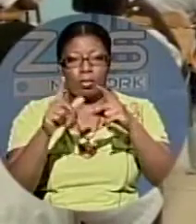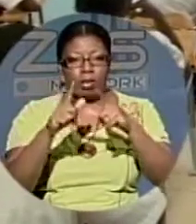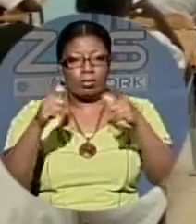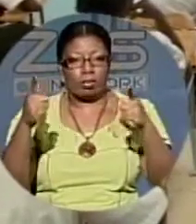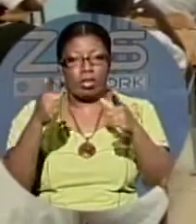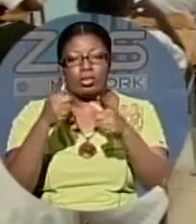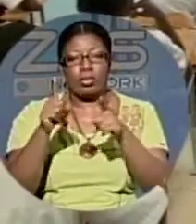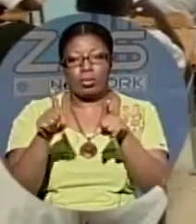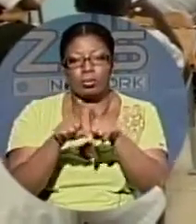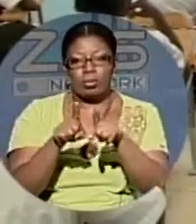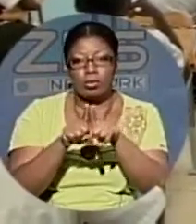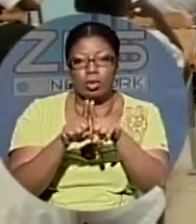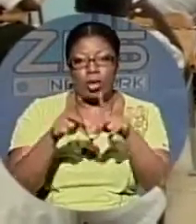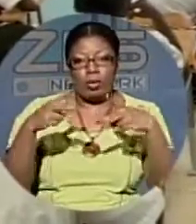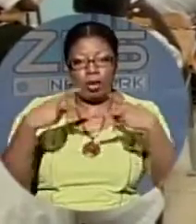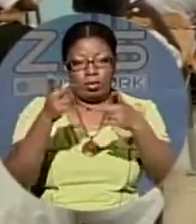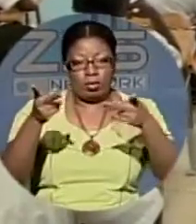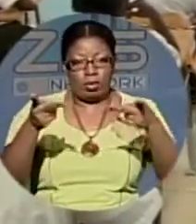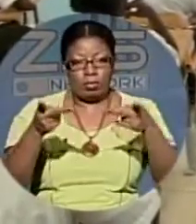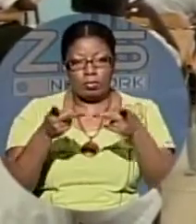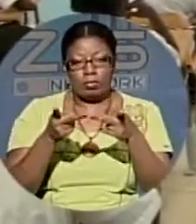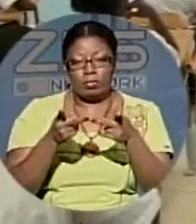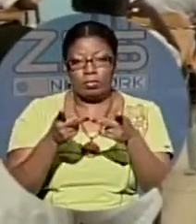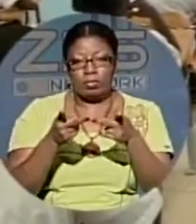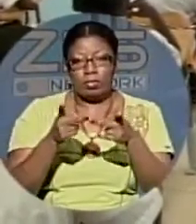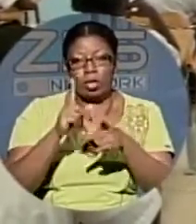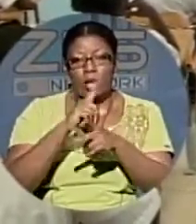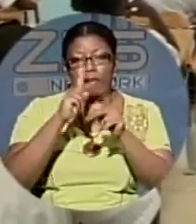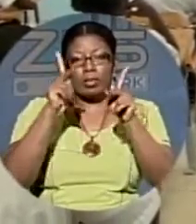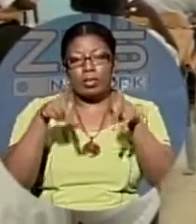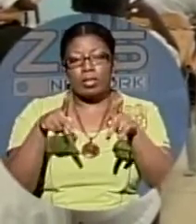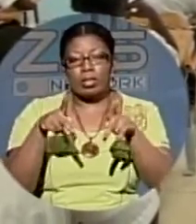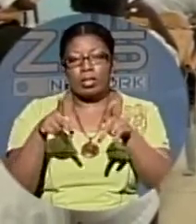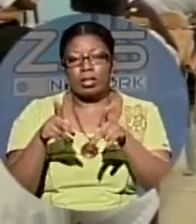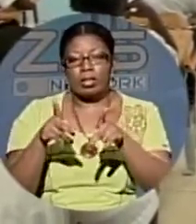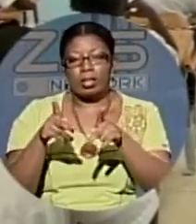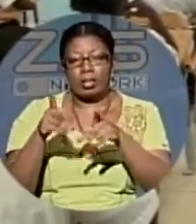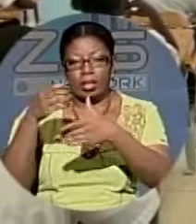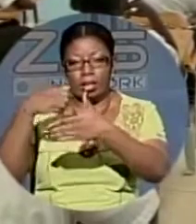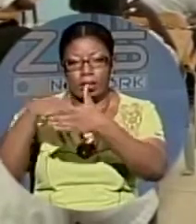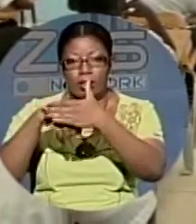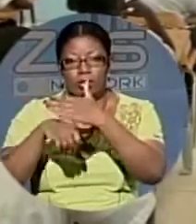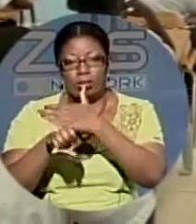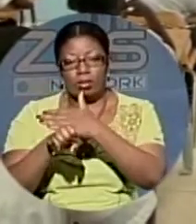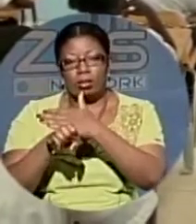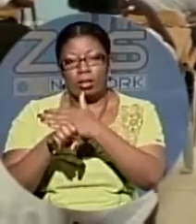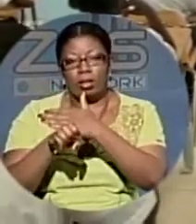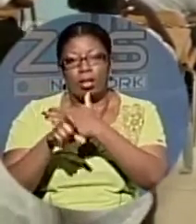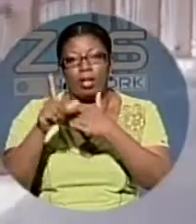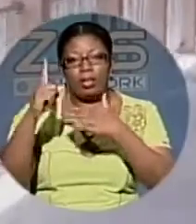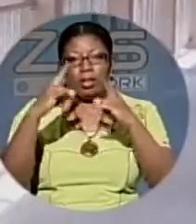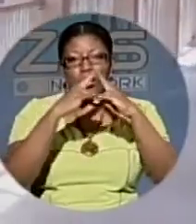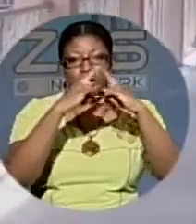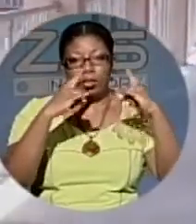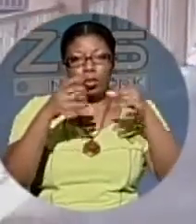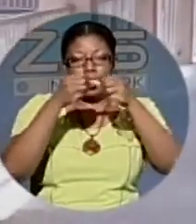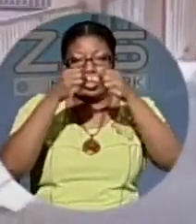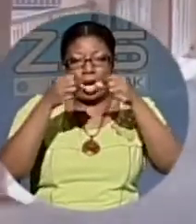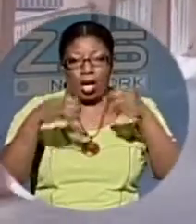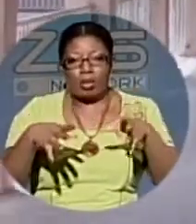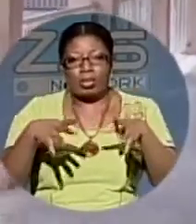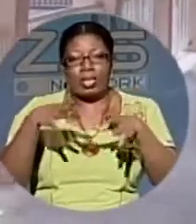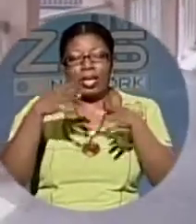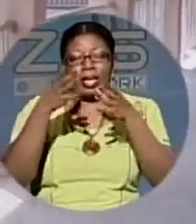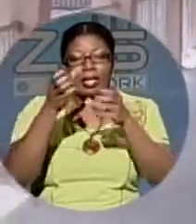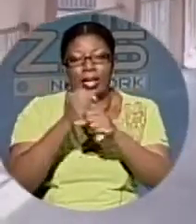have a facility now where everyone can access anywhere on the campus without getting wet. So